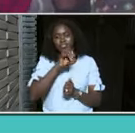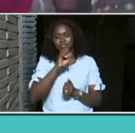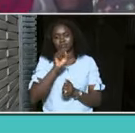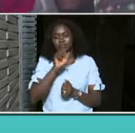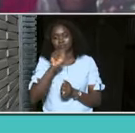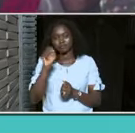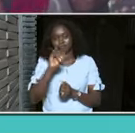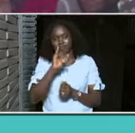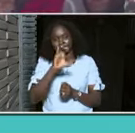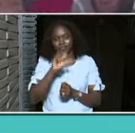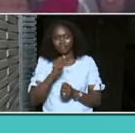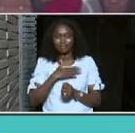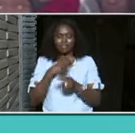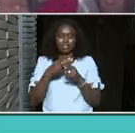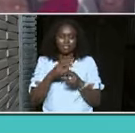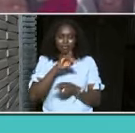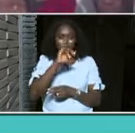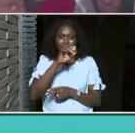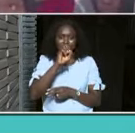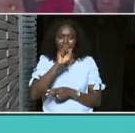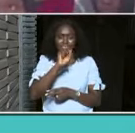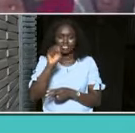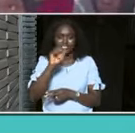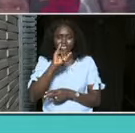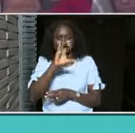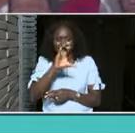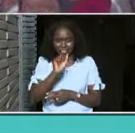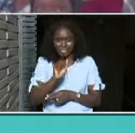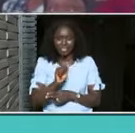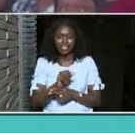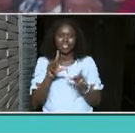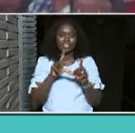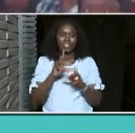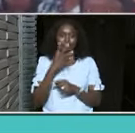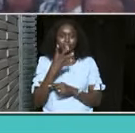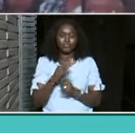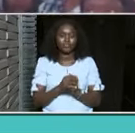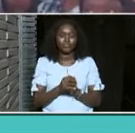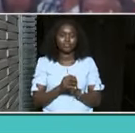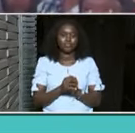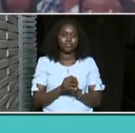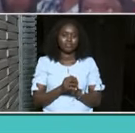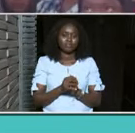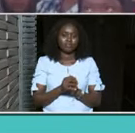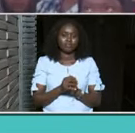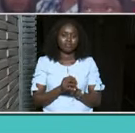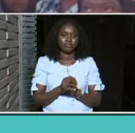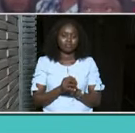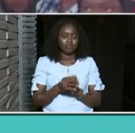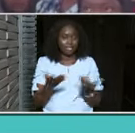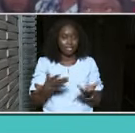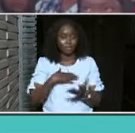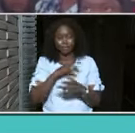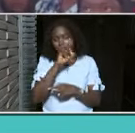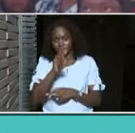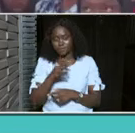All right. Good evening. My name is Jessica Spiff, Level 4 International Relations student, and this is my question. My